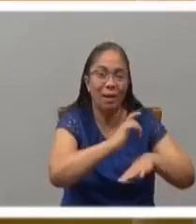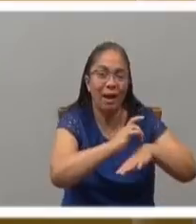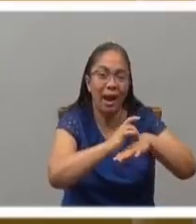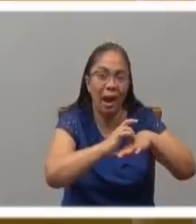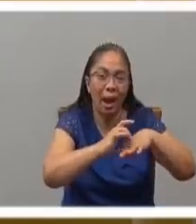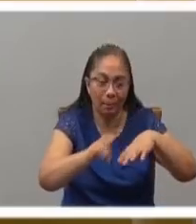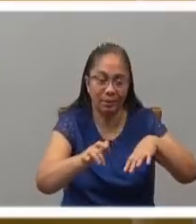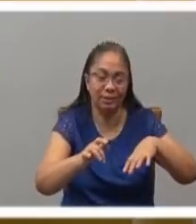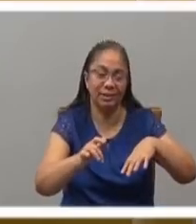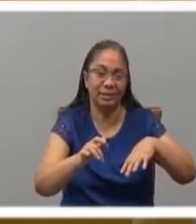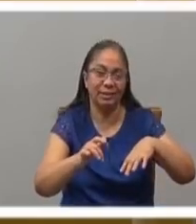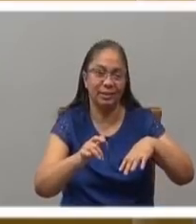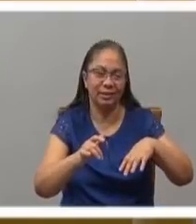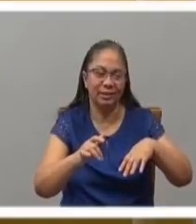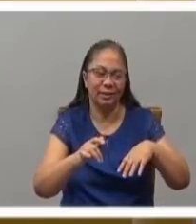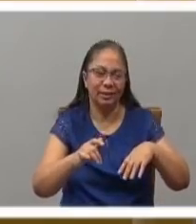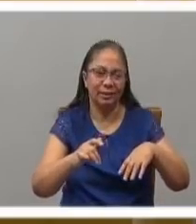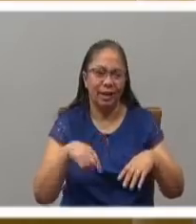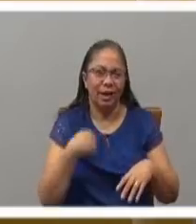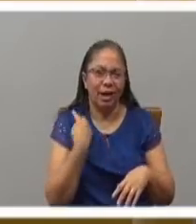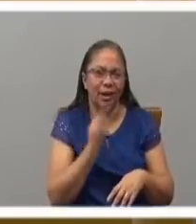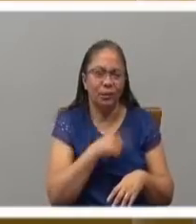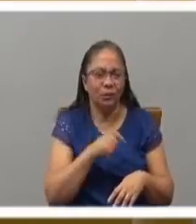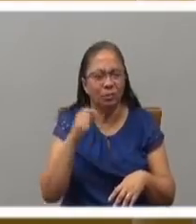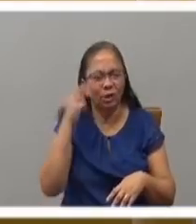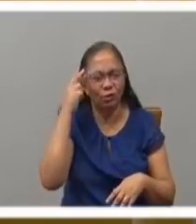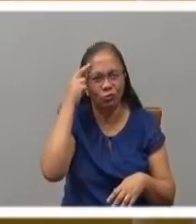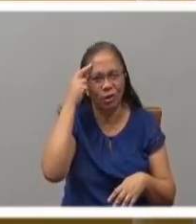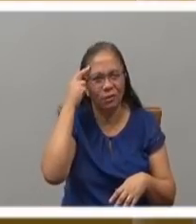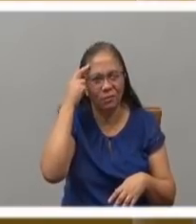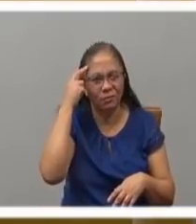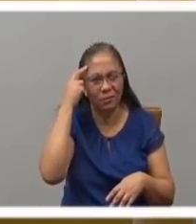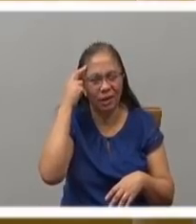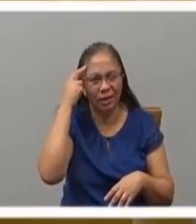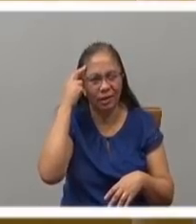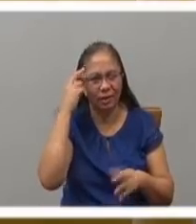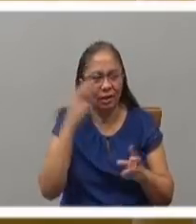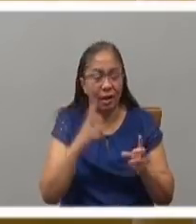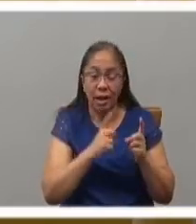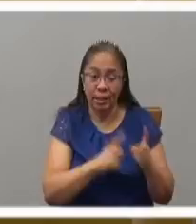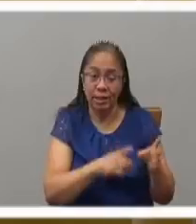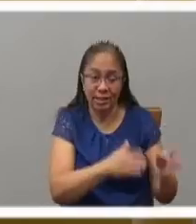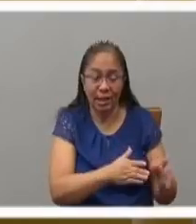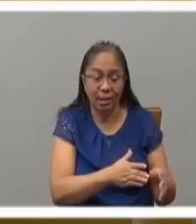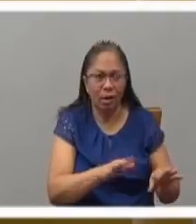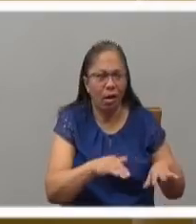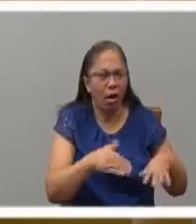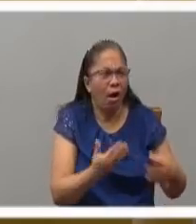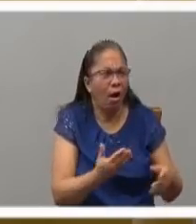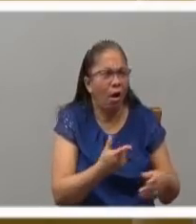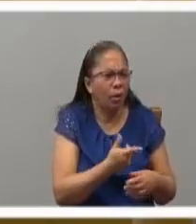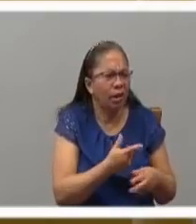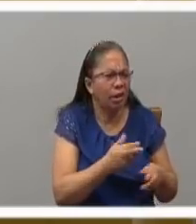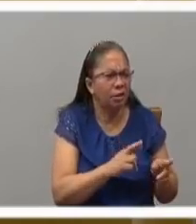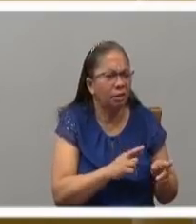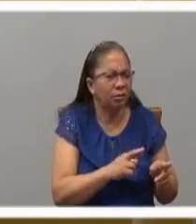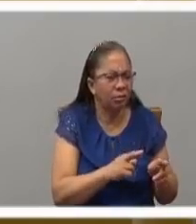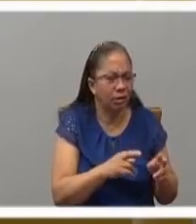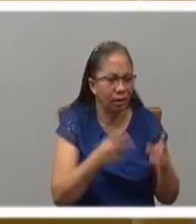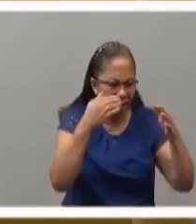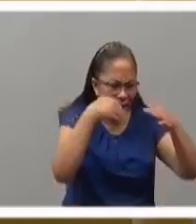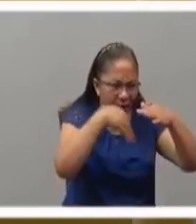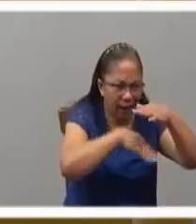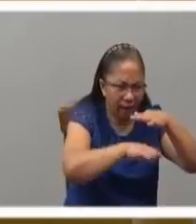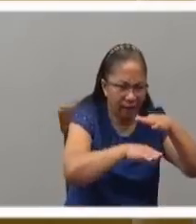it invites us to reflect on the beloved disciple's response when he went in, and when he saw